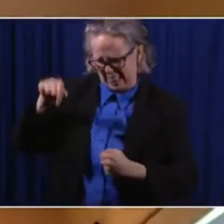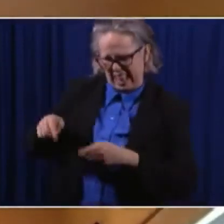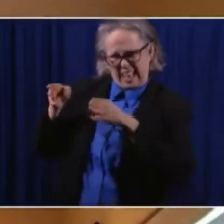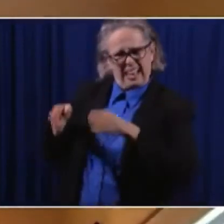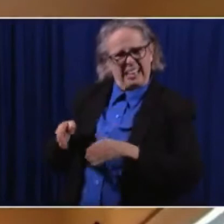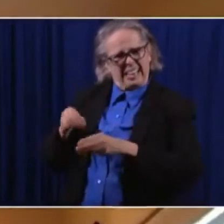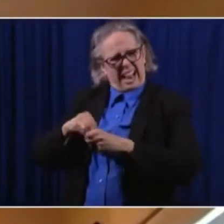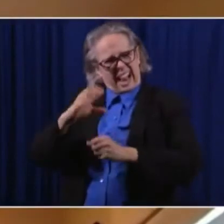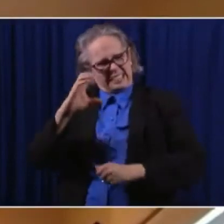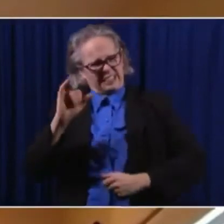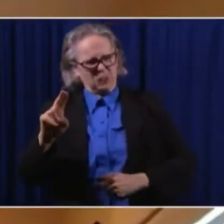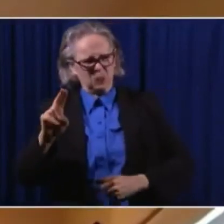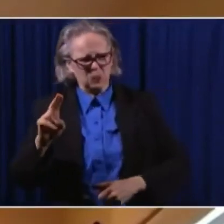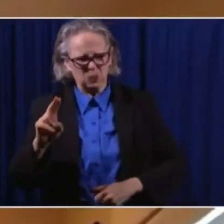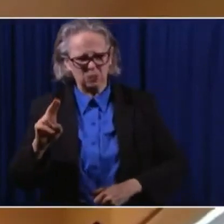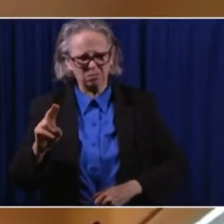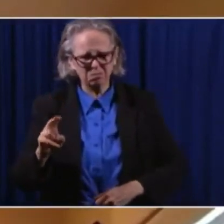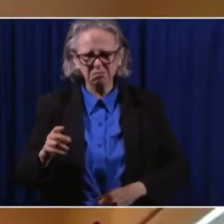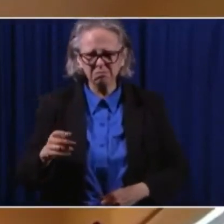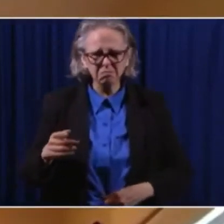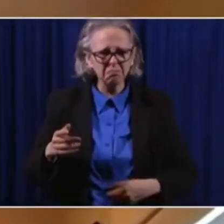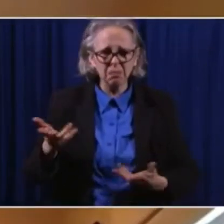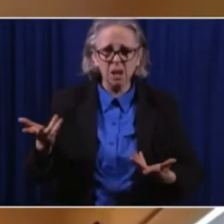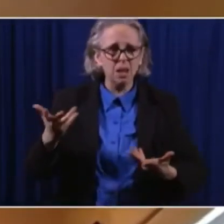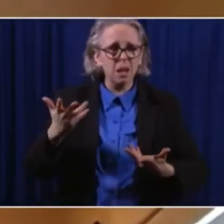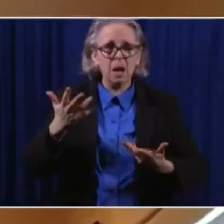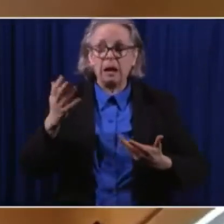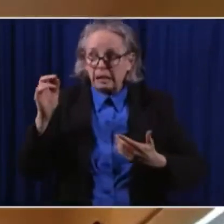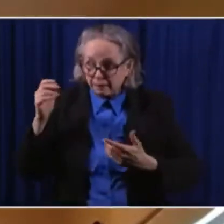breathing on your own again. I speak